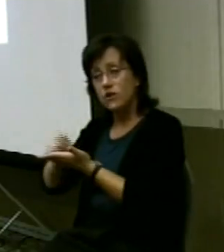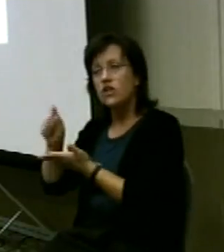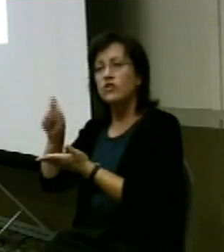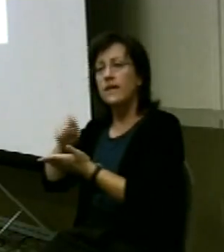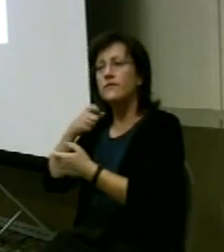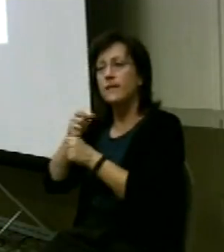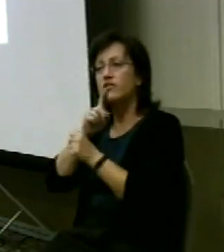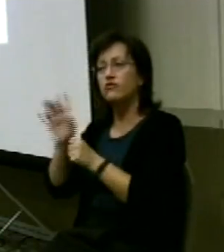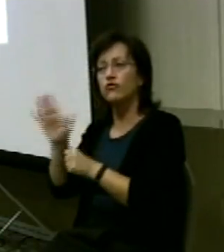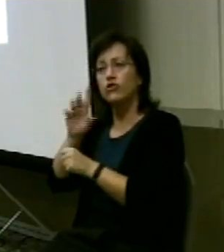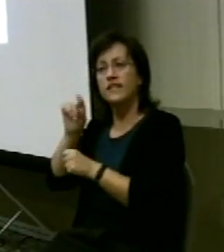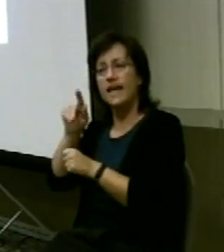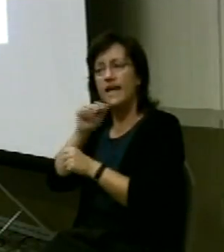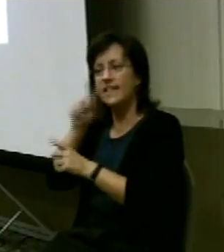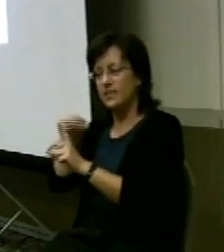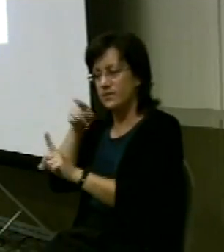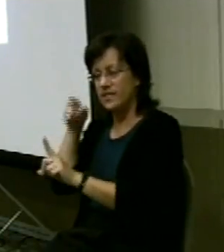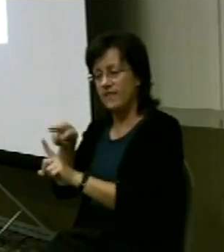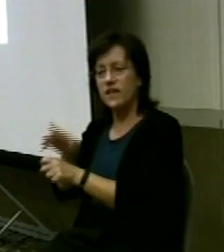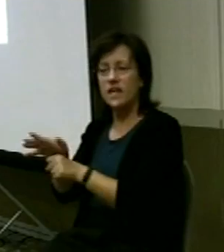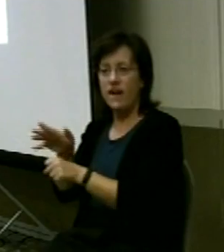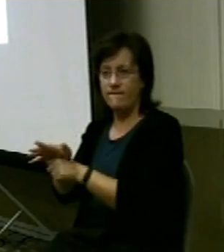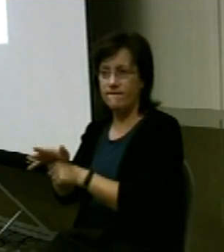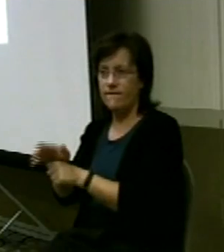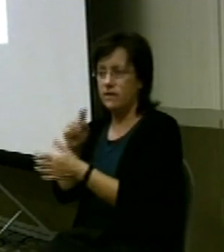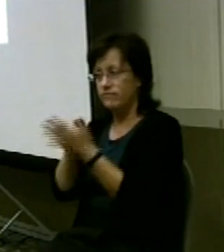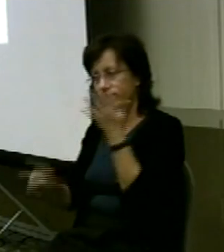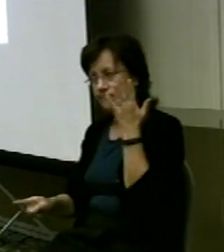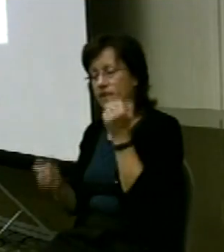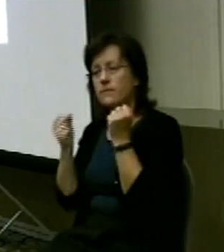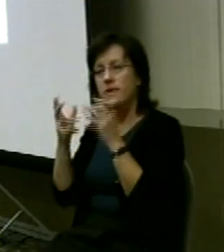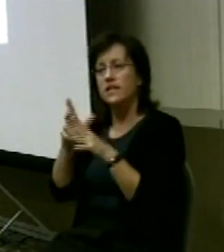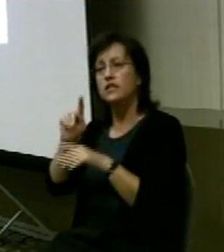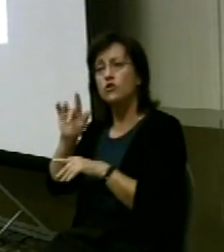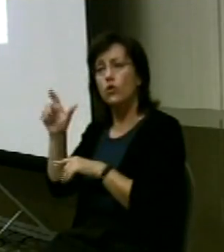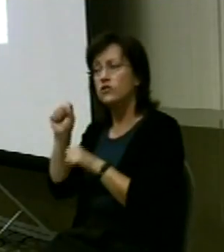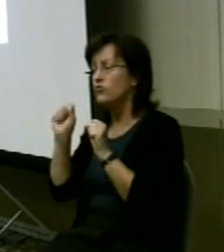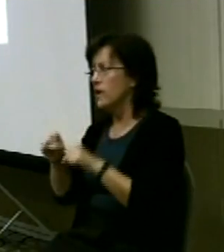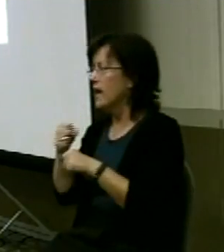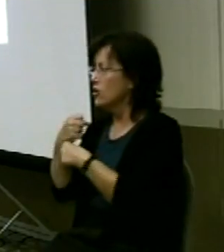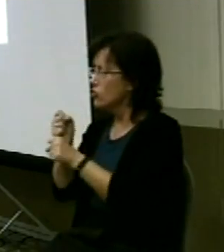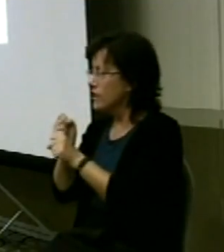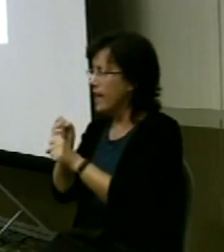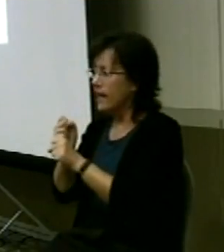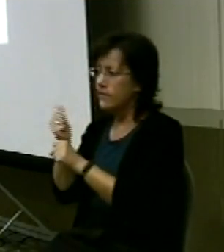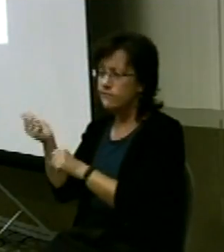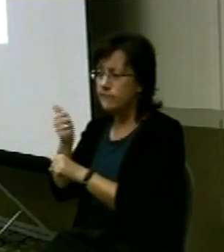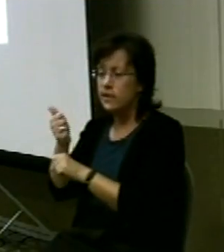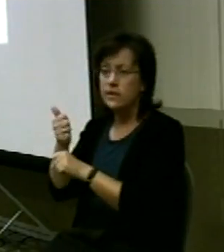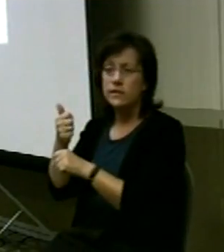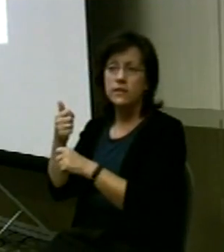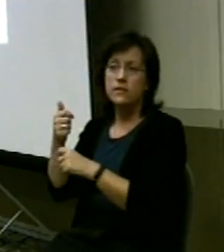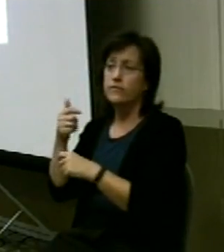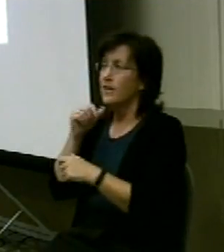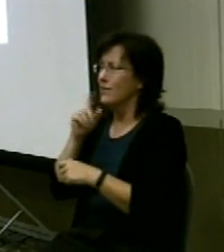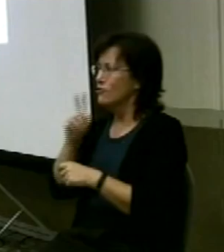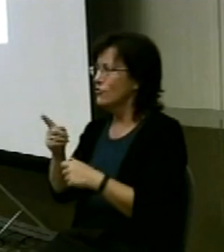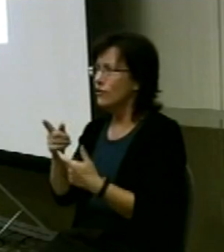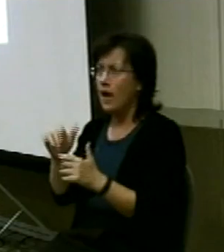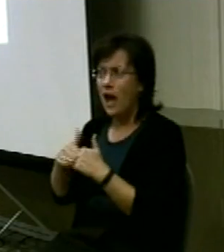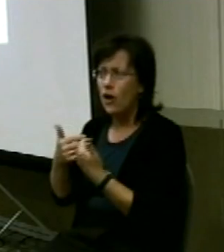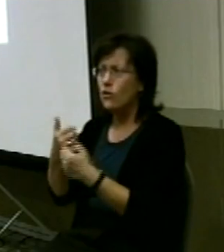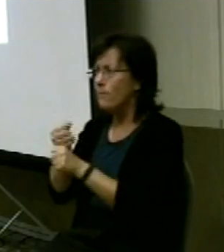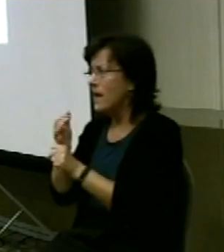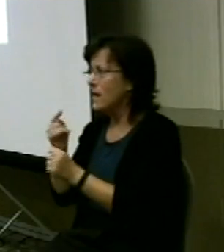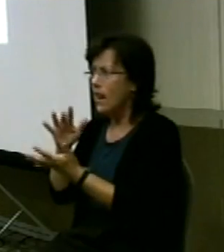specific enough to do that. So those are a bunch of different tools that you can either create, or if you're not sure how to create that, you can let us know and we